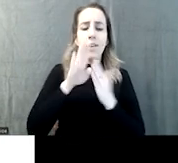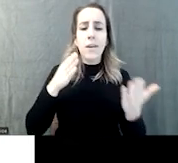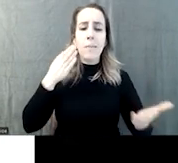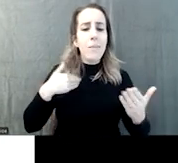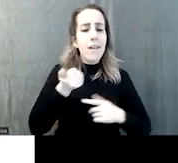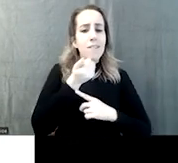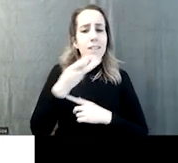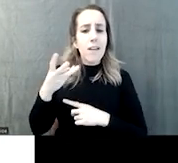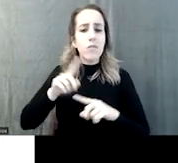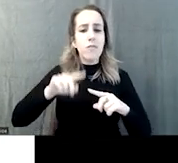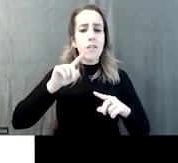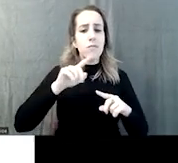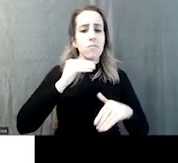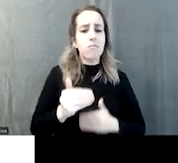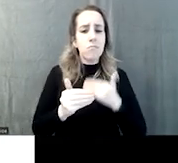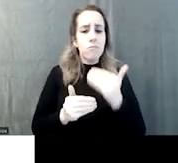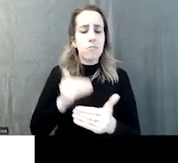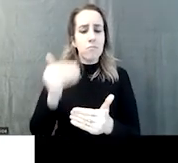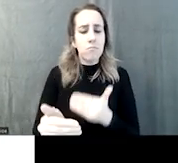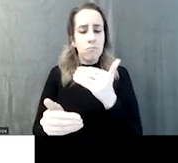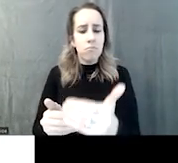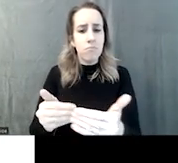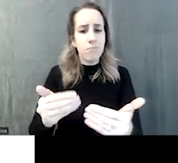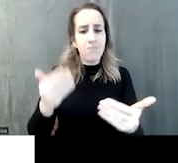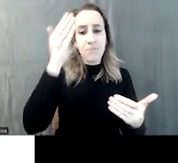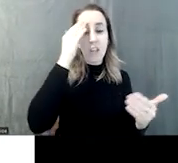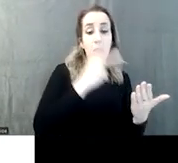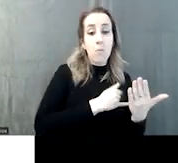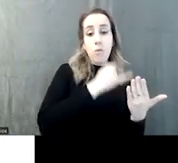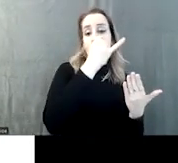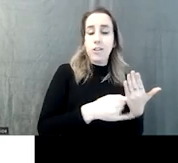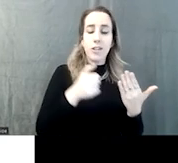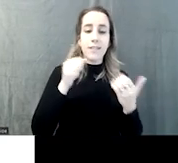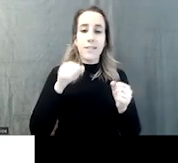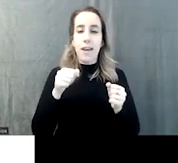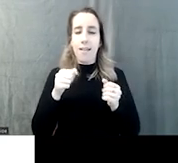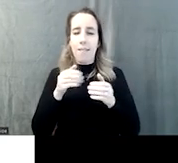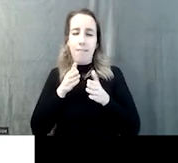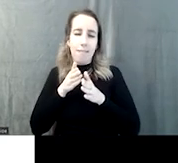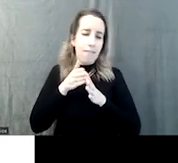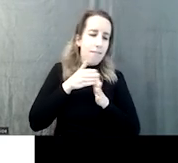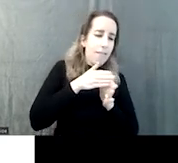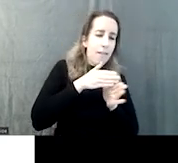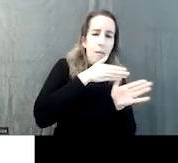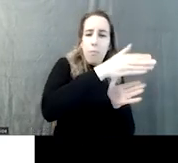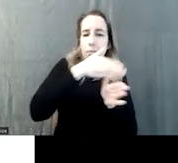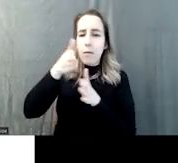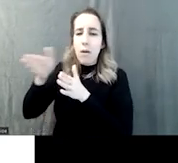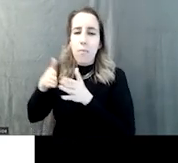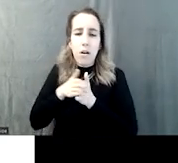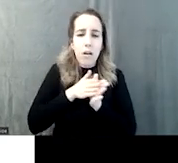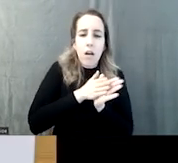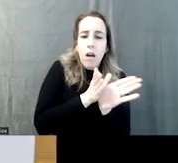several stages. You know, the project can take lots of different iterations as you kind of do the